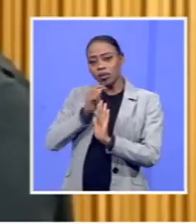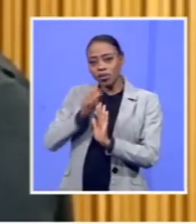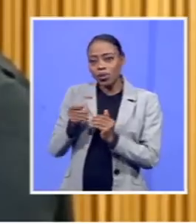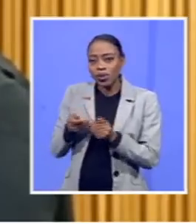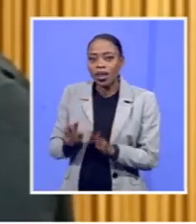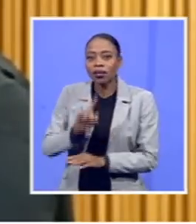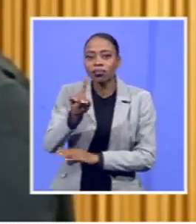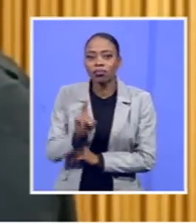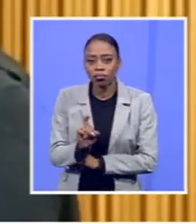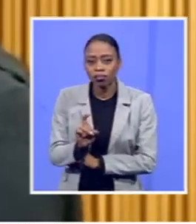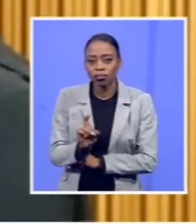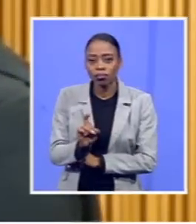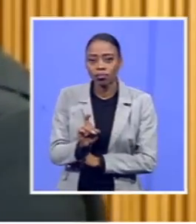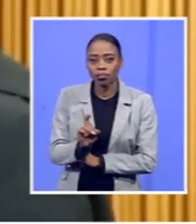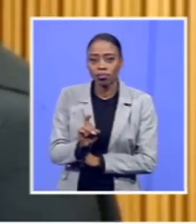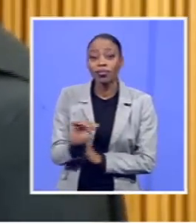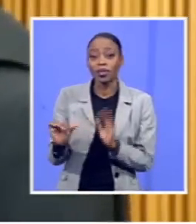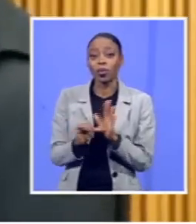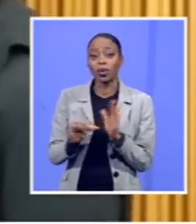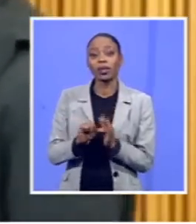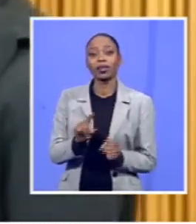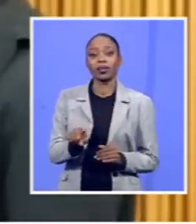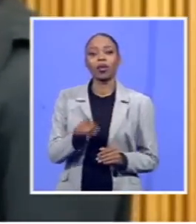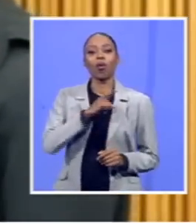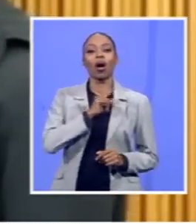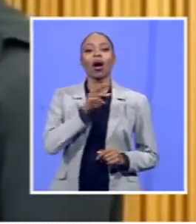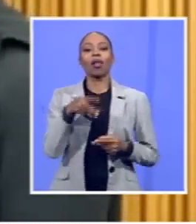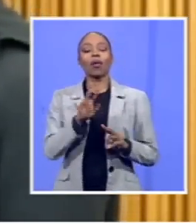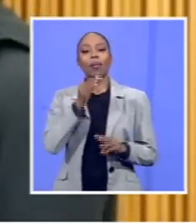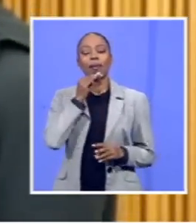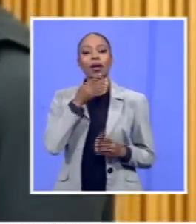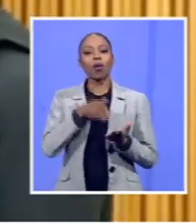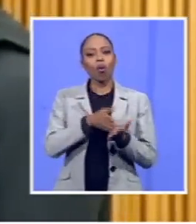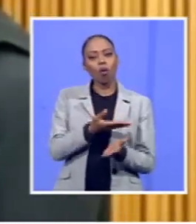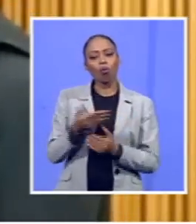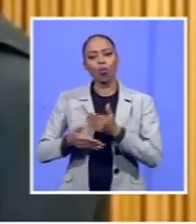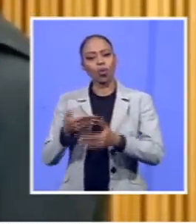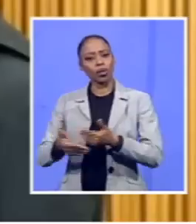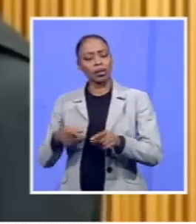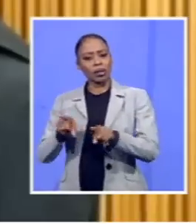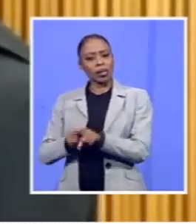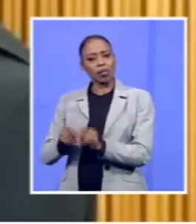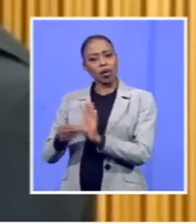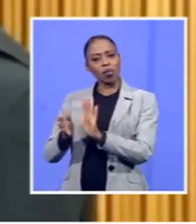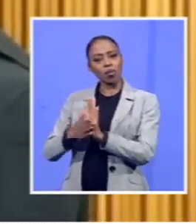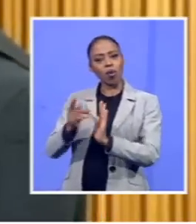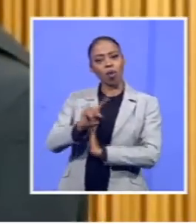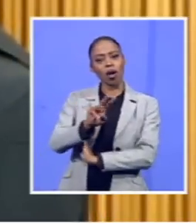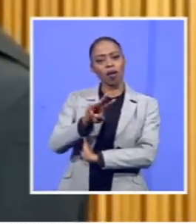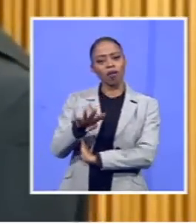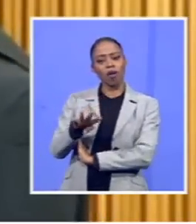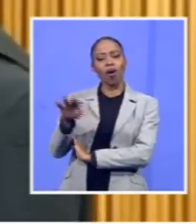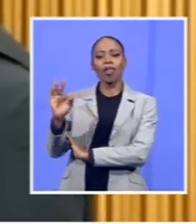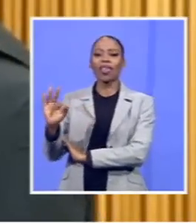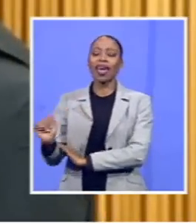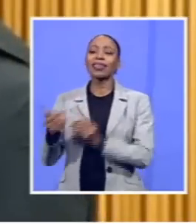started. Very important. In other words, the removal proceedings envisaged in 194.3a, have they